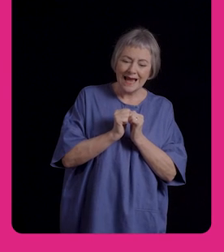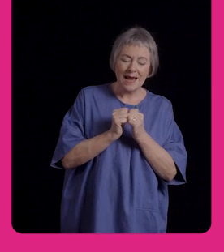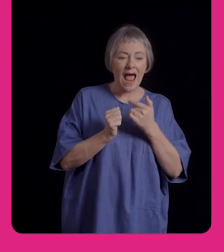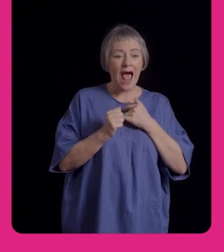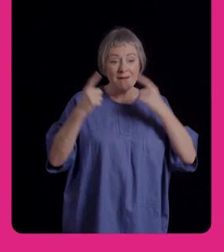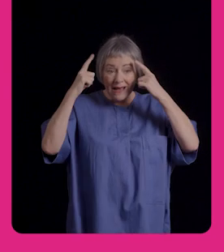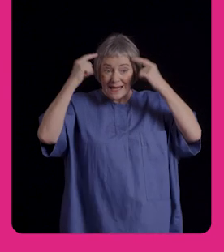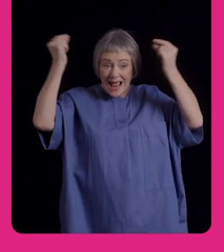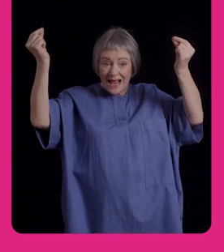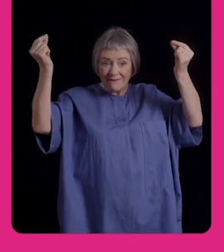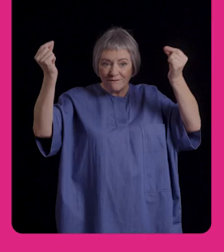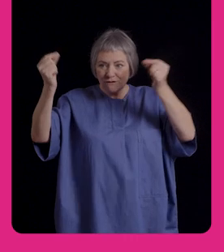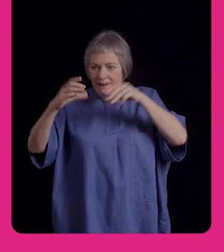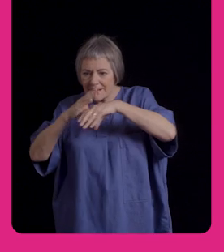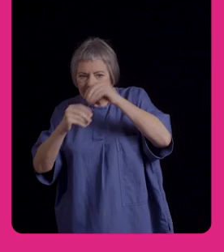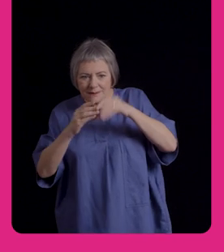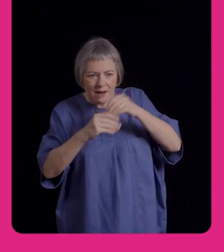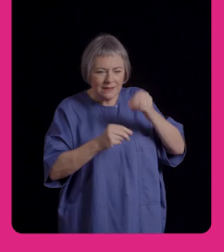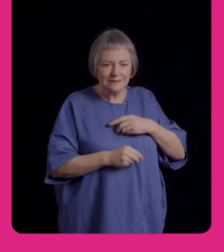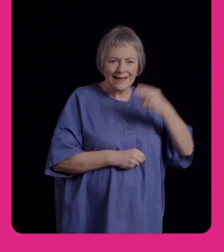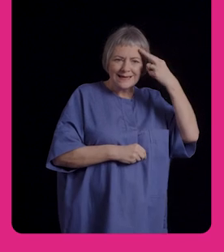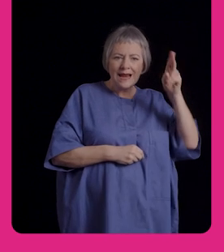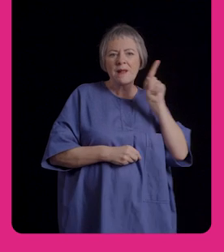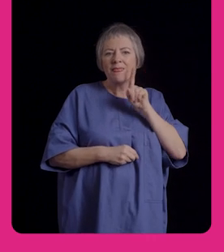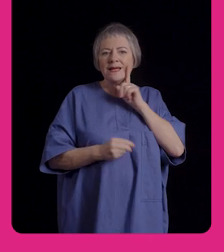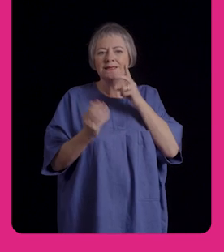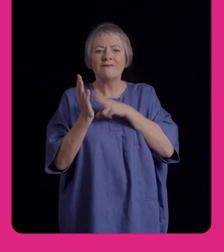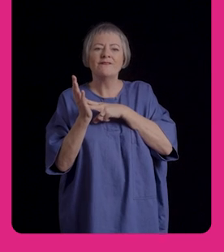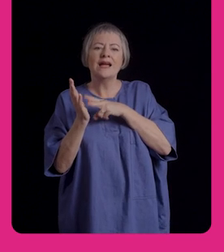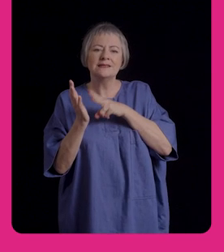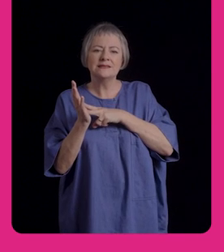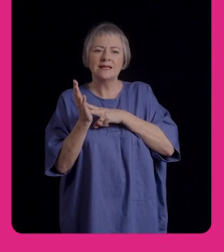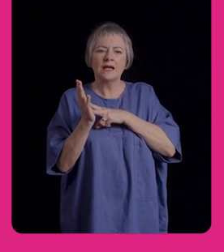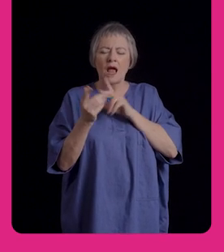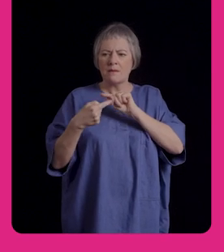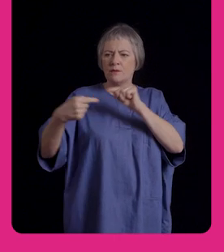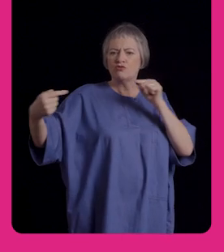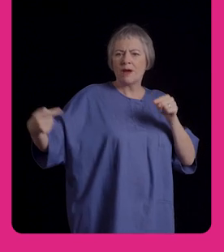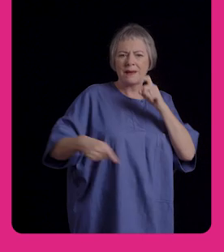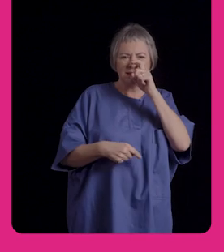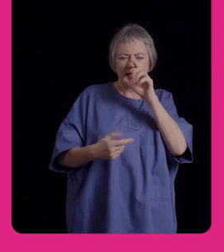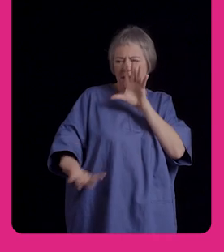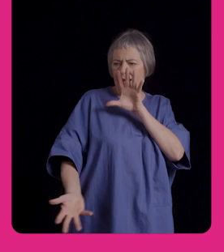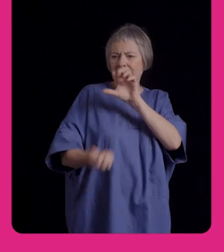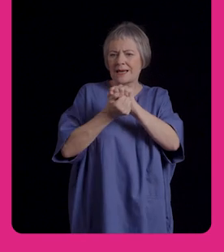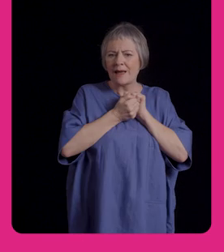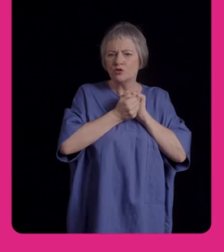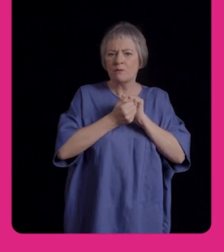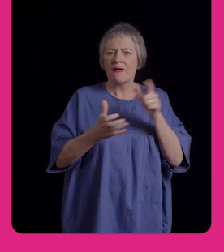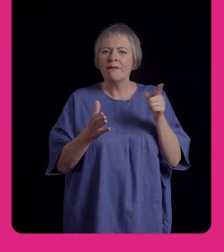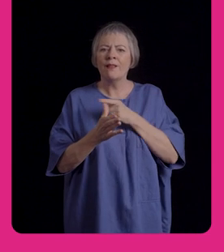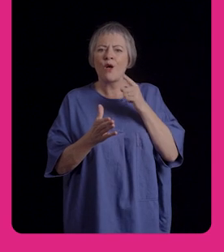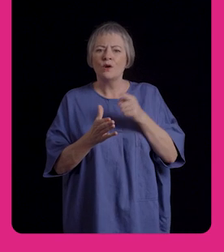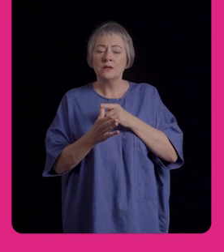friends, I am an elfin smuggler named Lady Vex, who was betrayed by my sister and captured by the